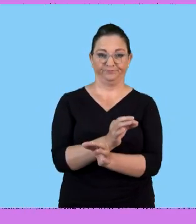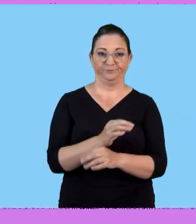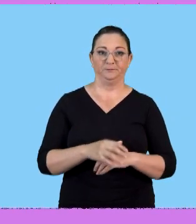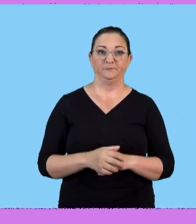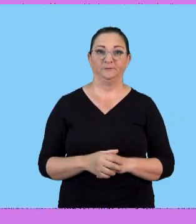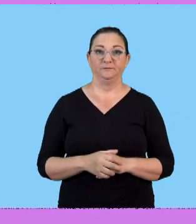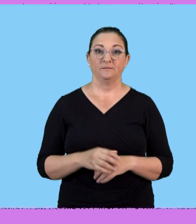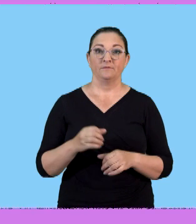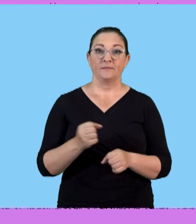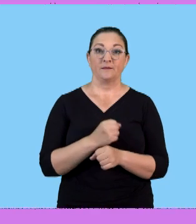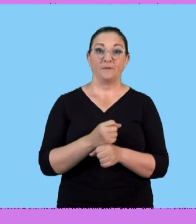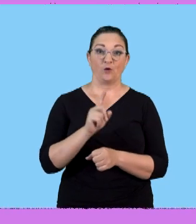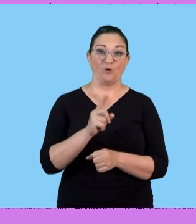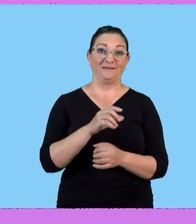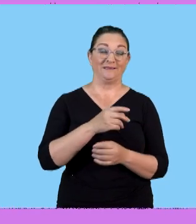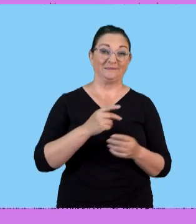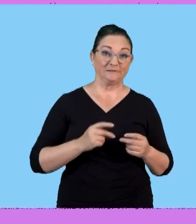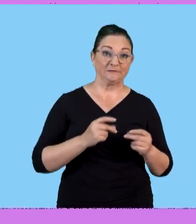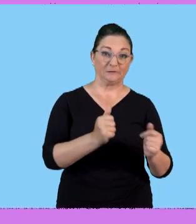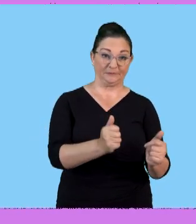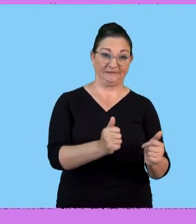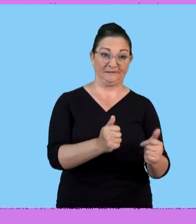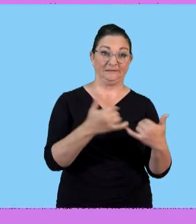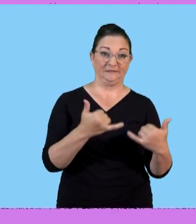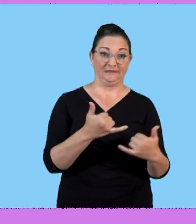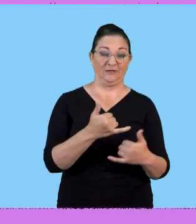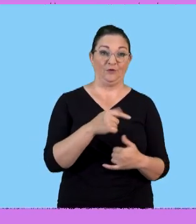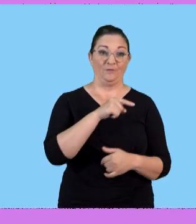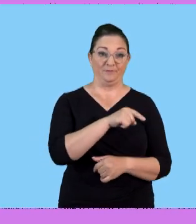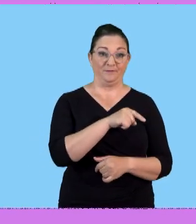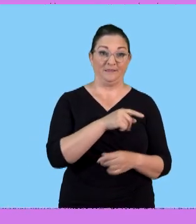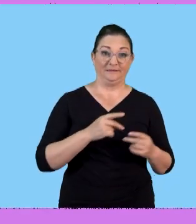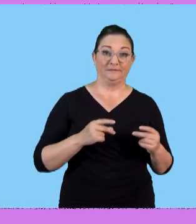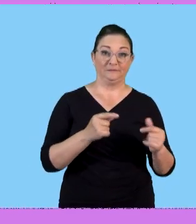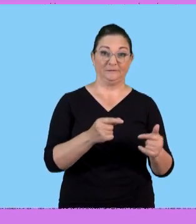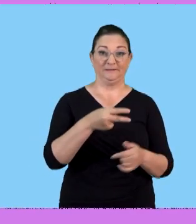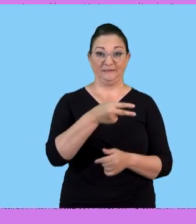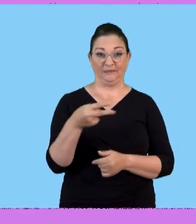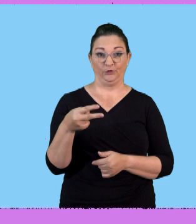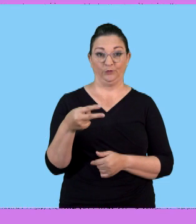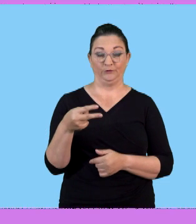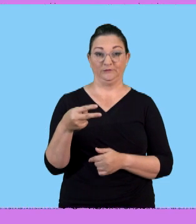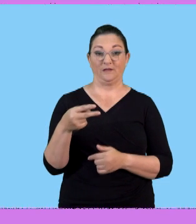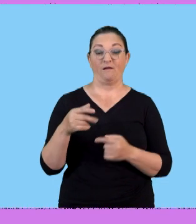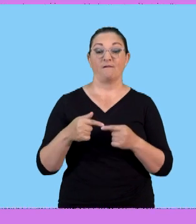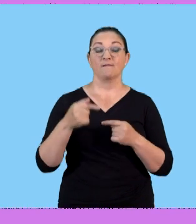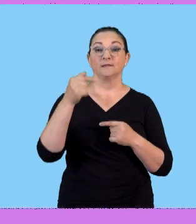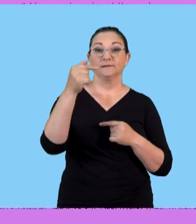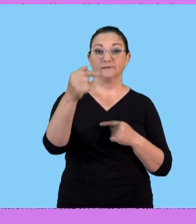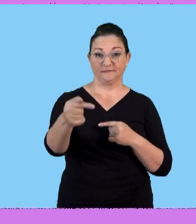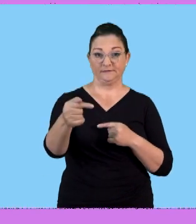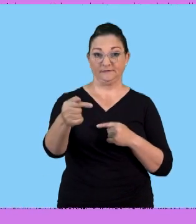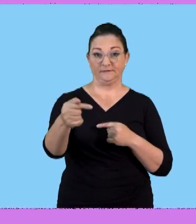subject of the formula by making speed the subject of my formula, right? So speed equals